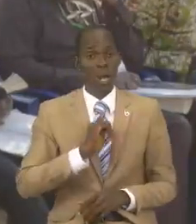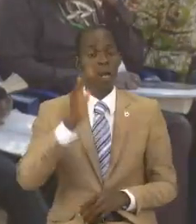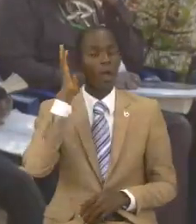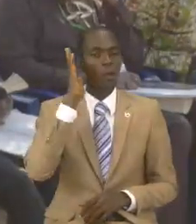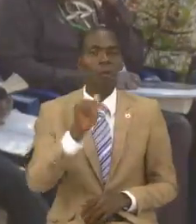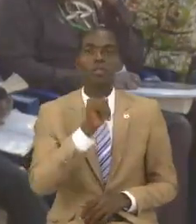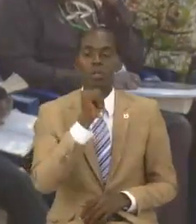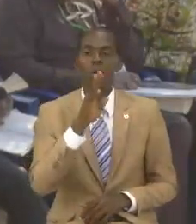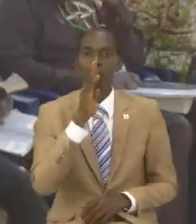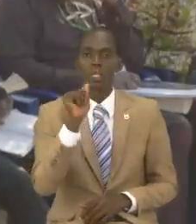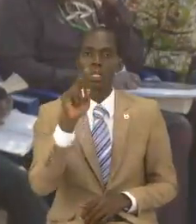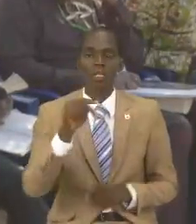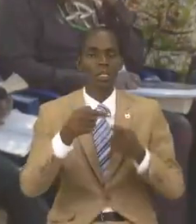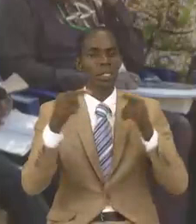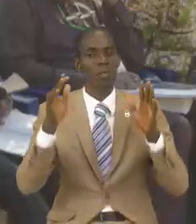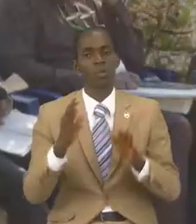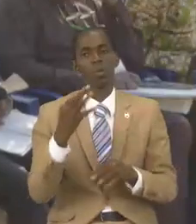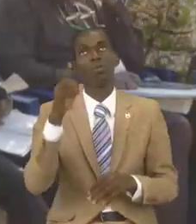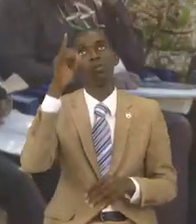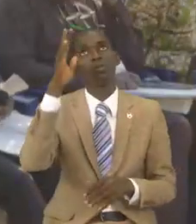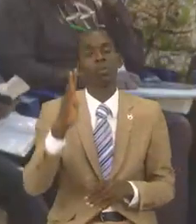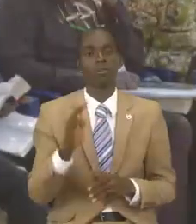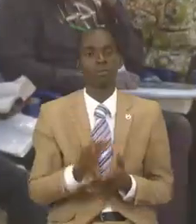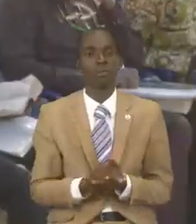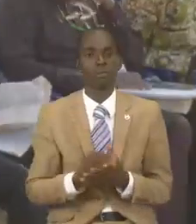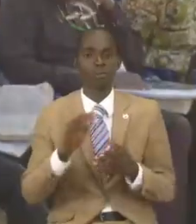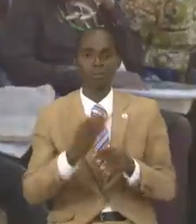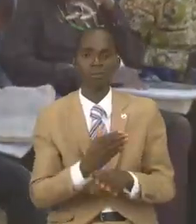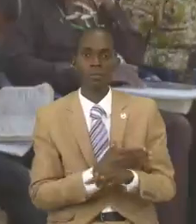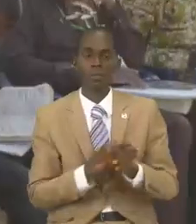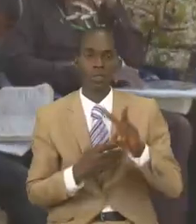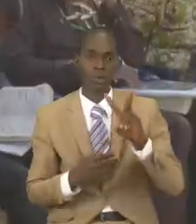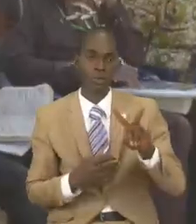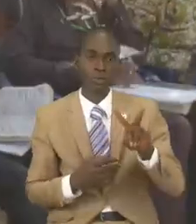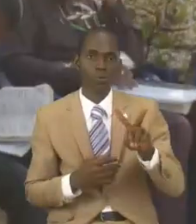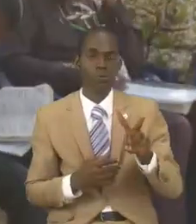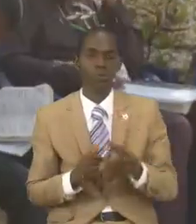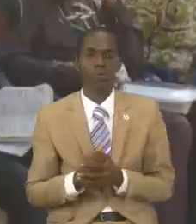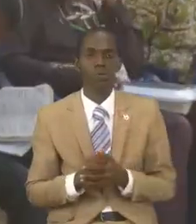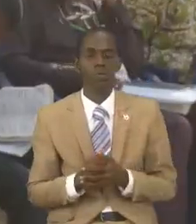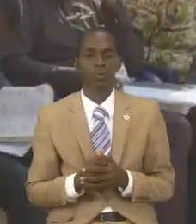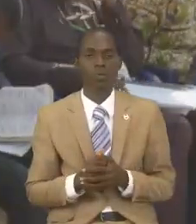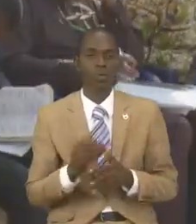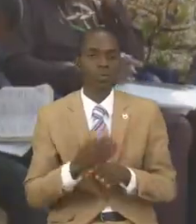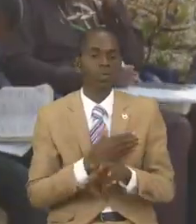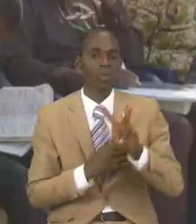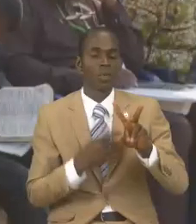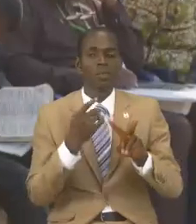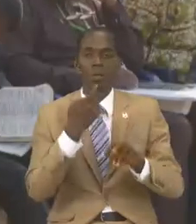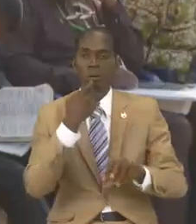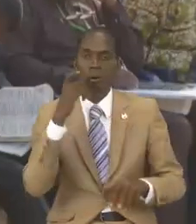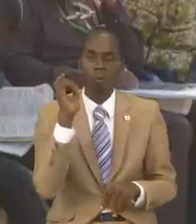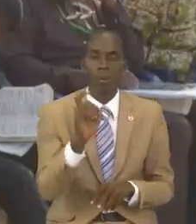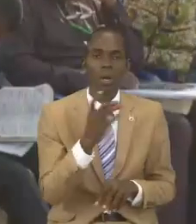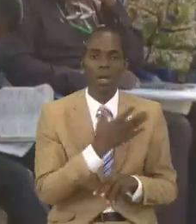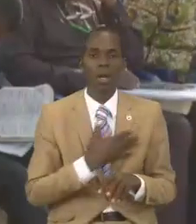of God. Look at number two there. Number two, the command and the call